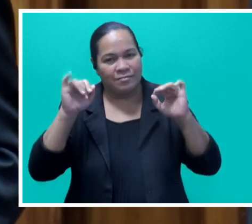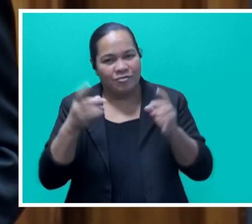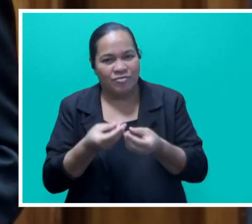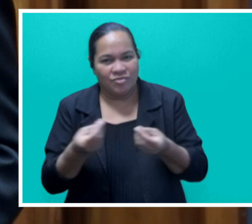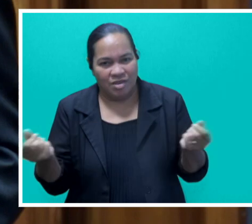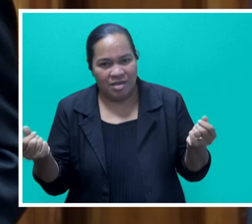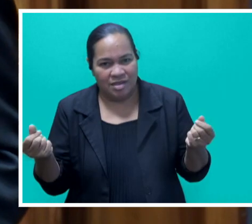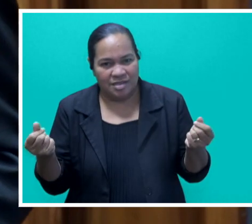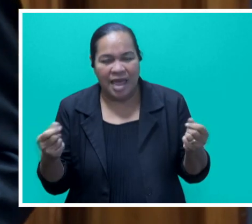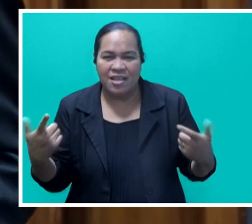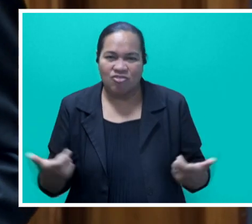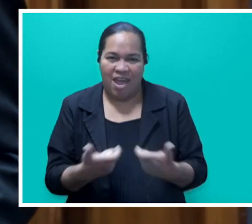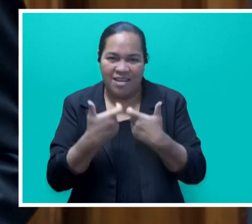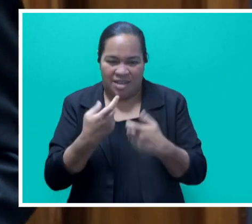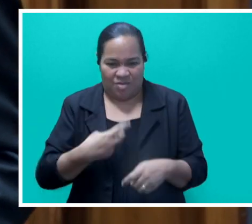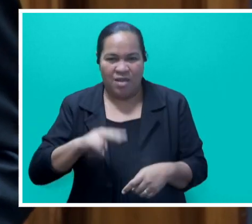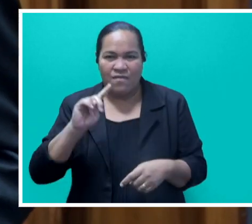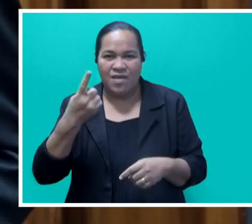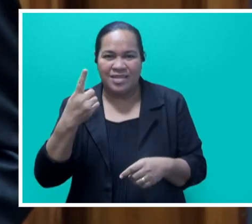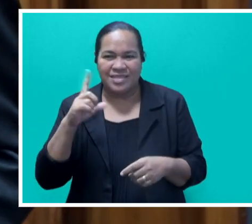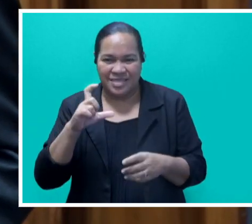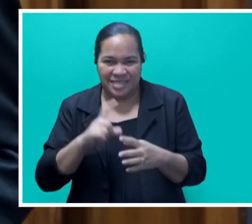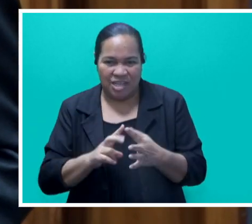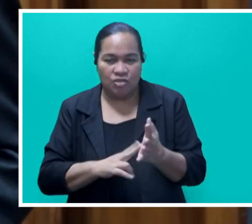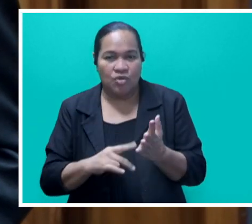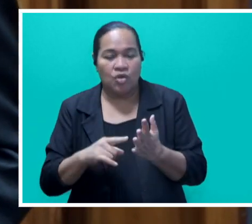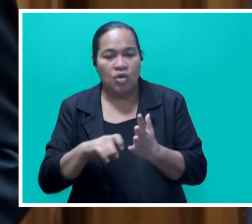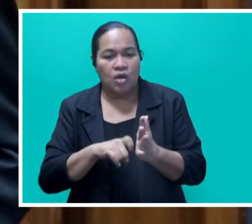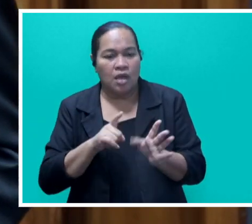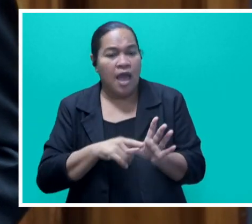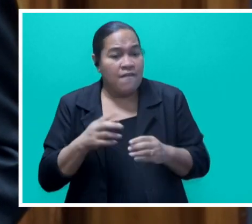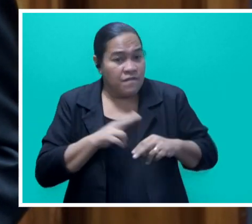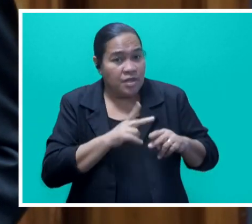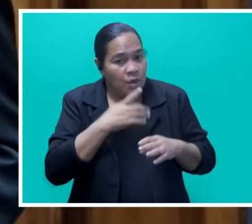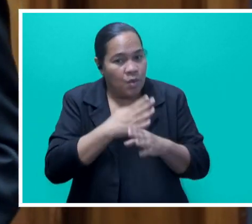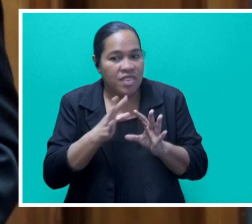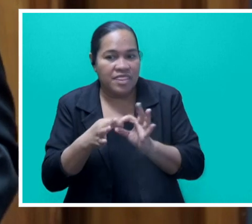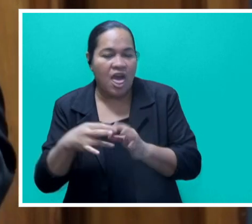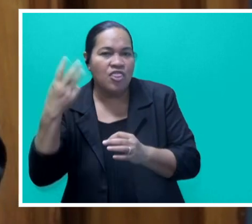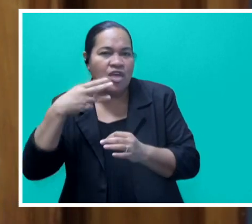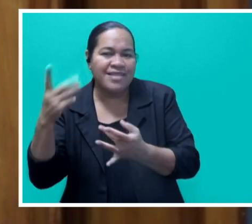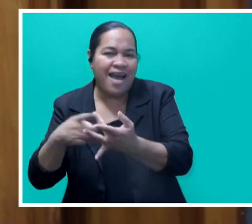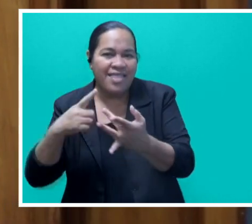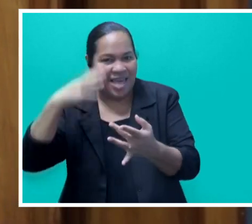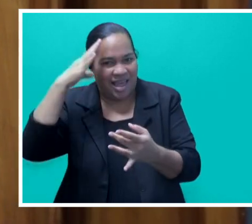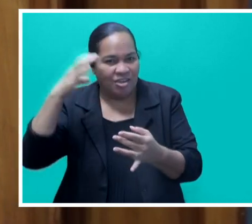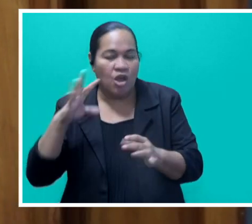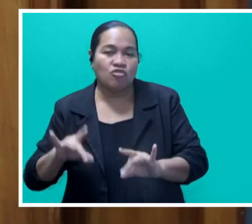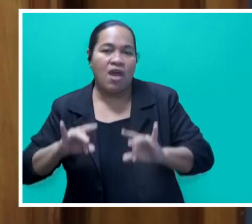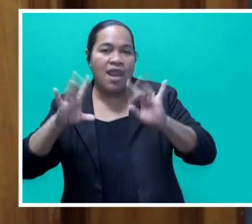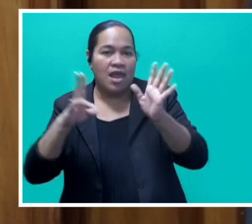century. Fiji is currently negotiating IPEF with 13 other countries, such as Australia, New